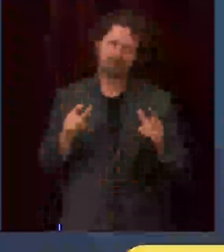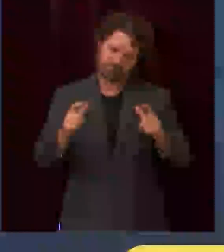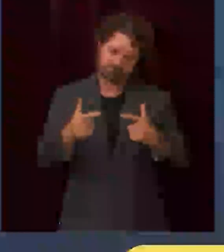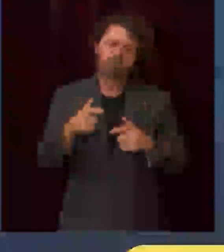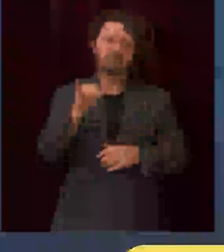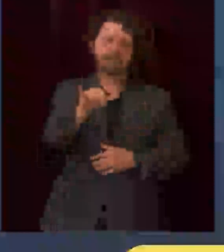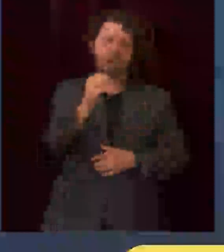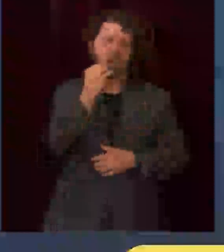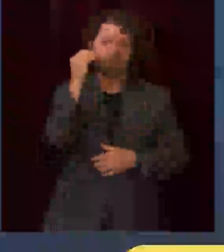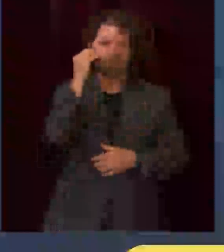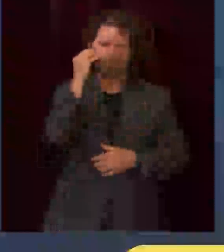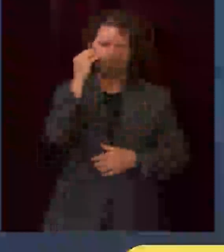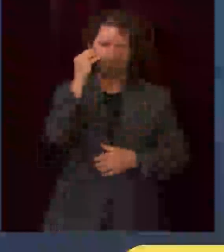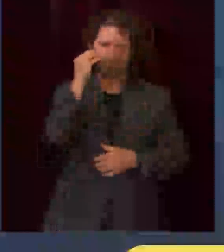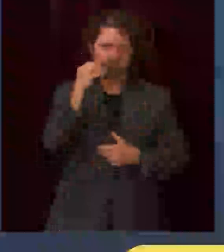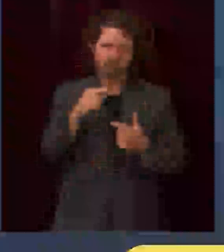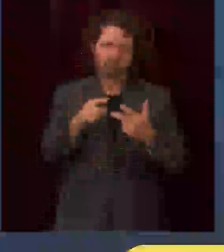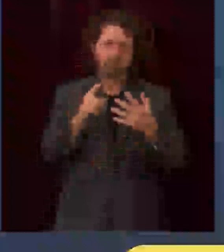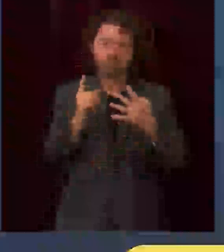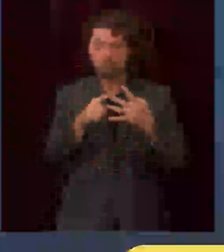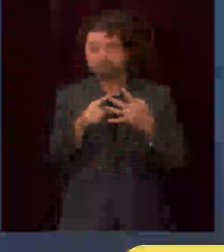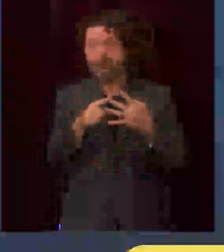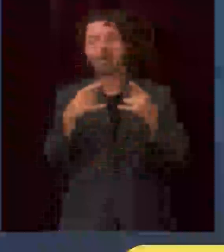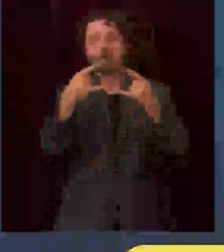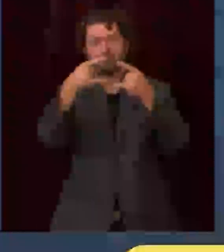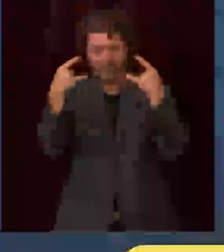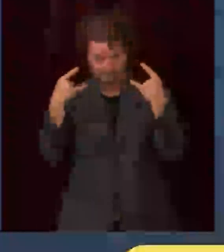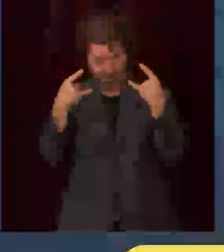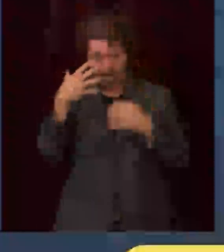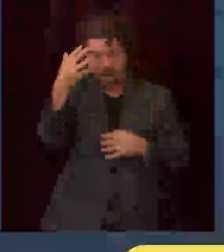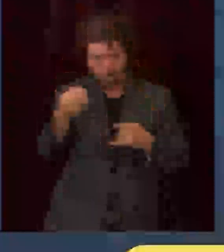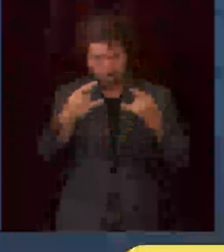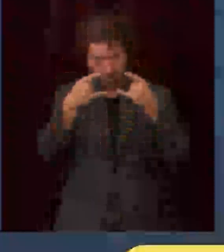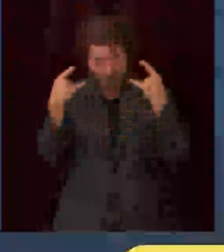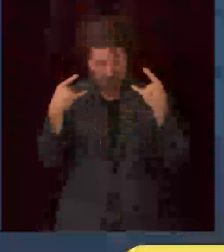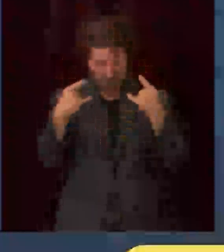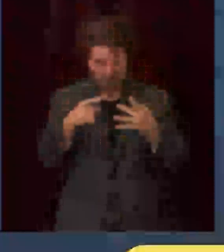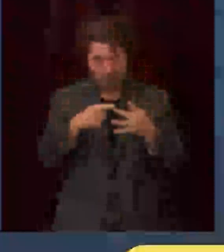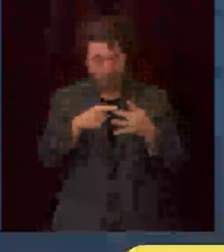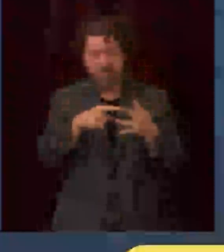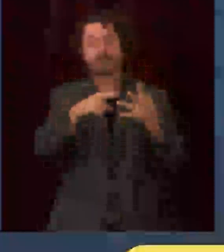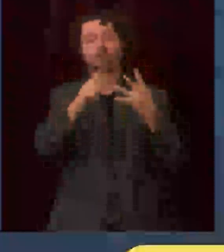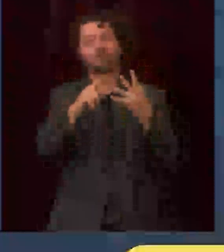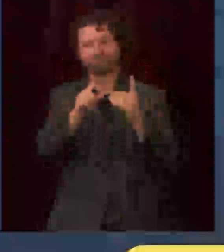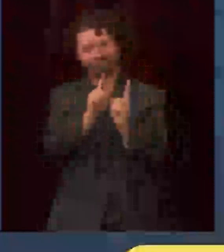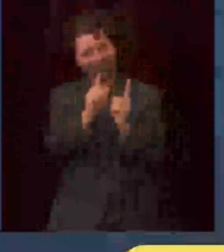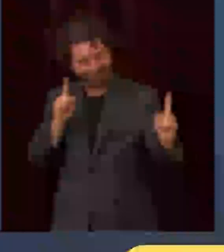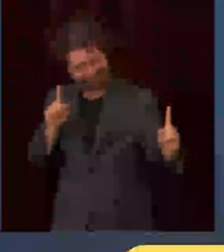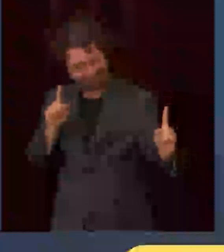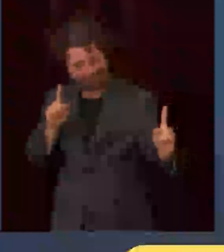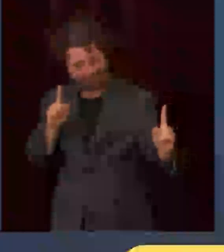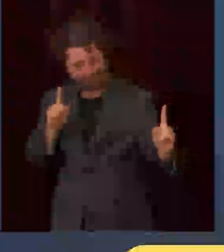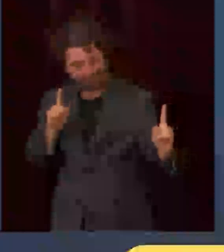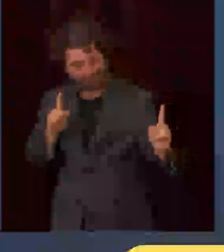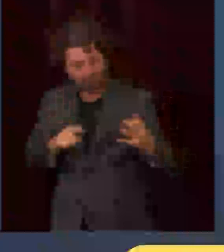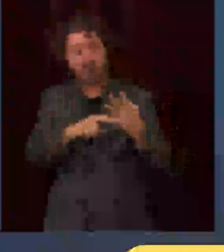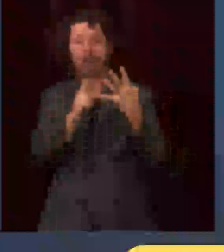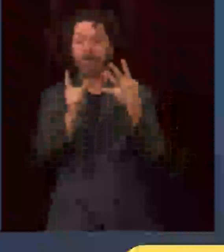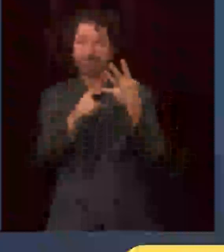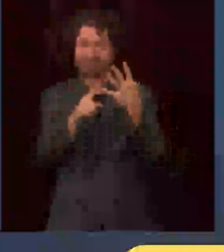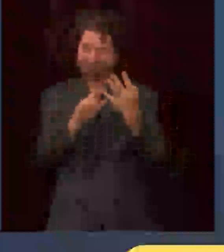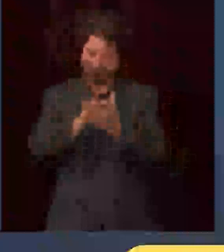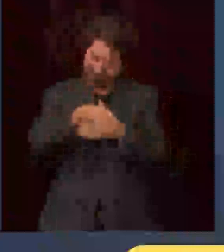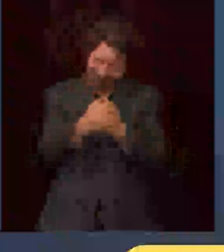Obviously, wearing a mask, staying 6 feet apart, washing our hands, these things work. And by the way, staying local is